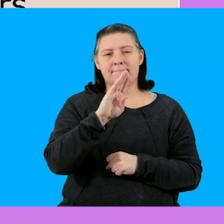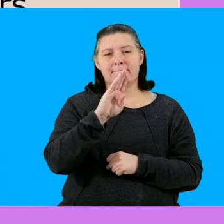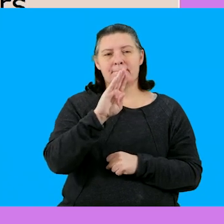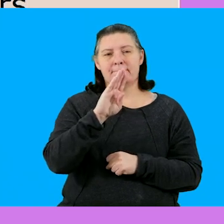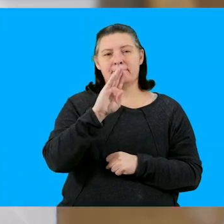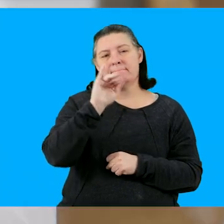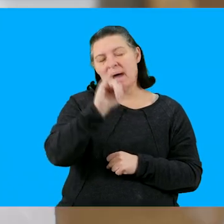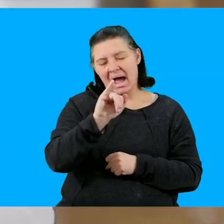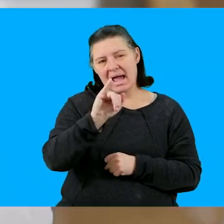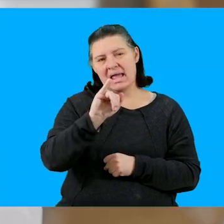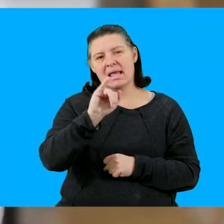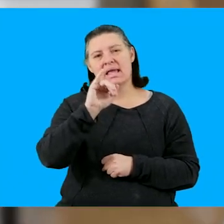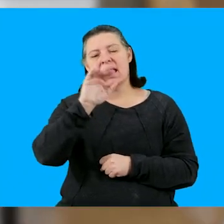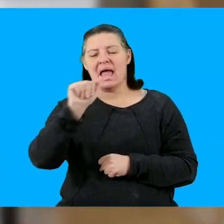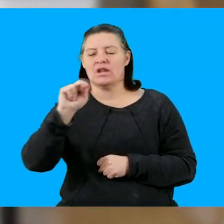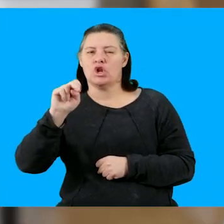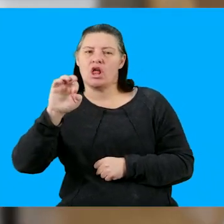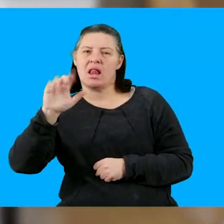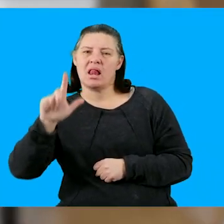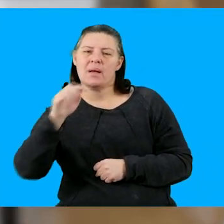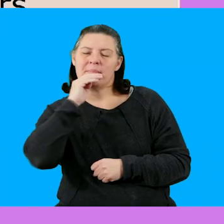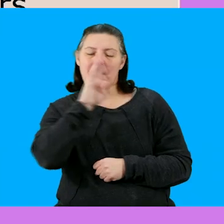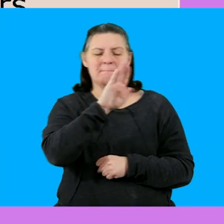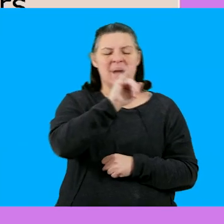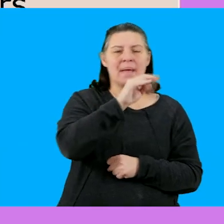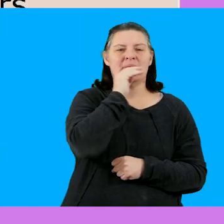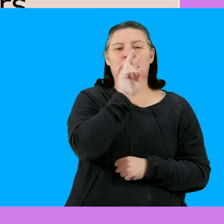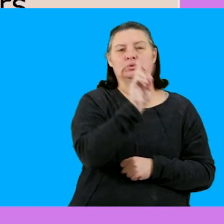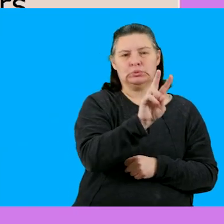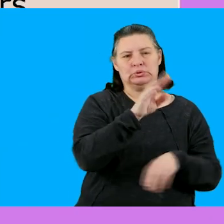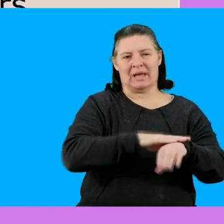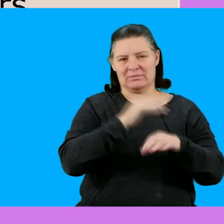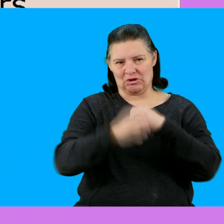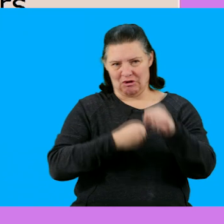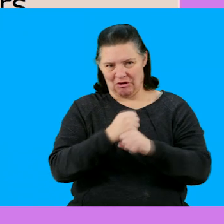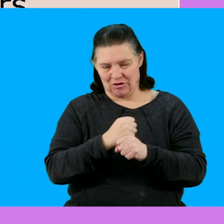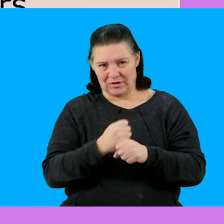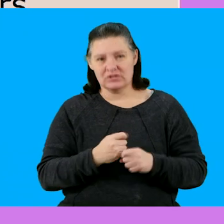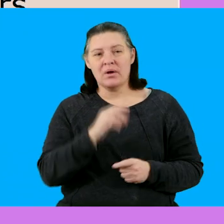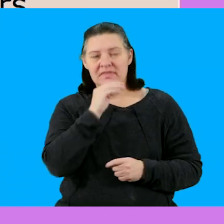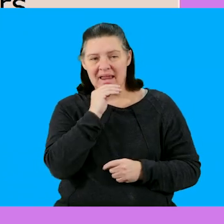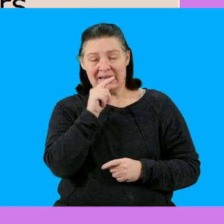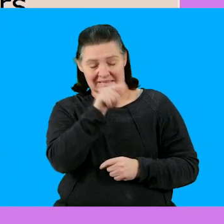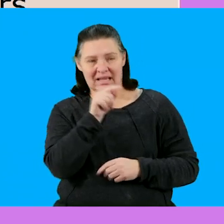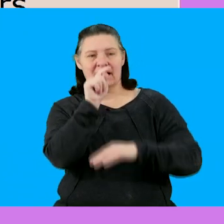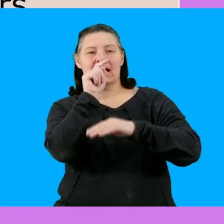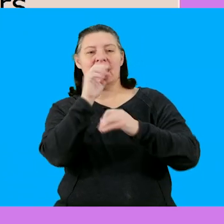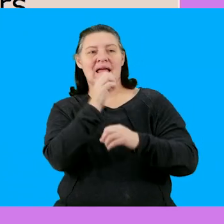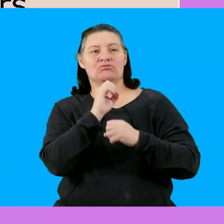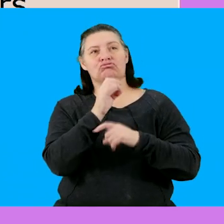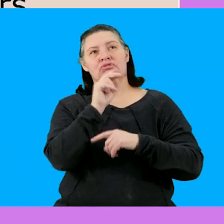for example, bilingual. So it's twice a year. So therefore, I'll divide the interest rate by 2.